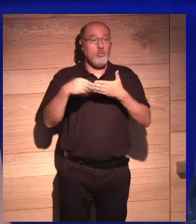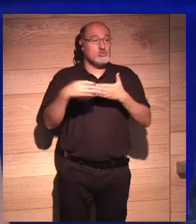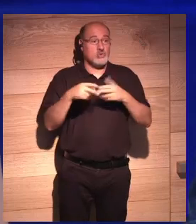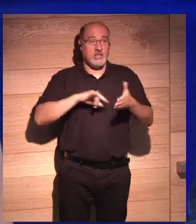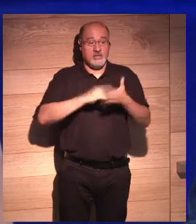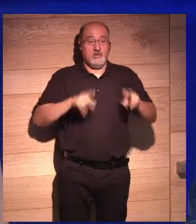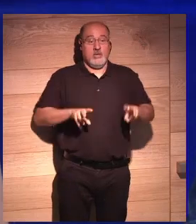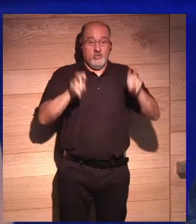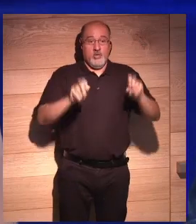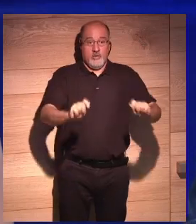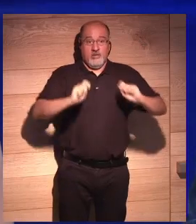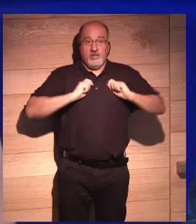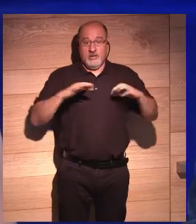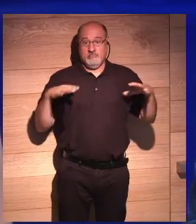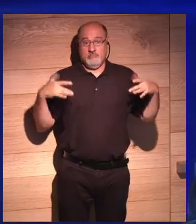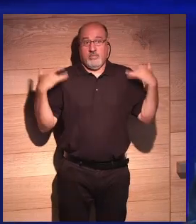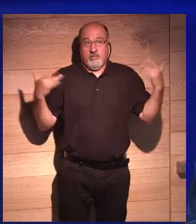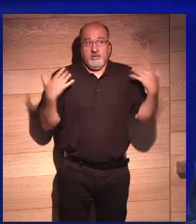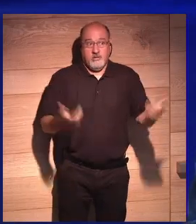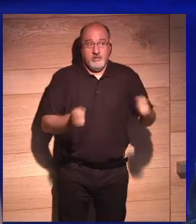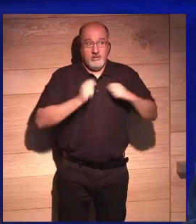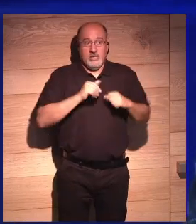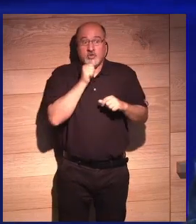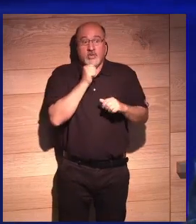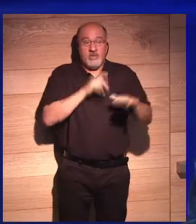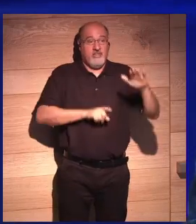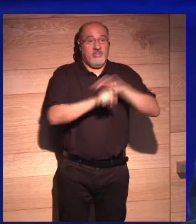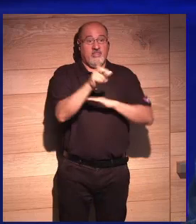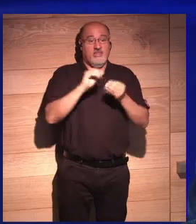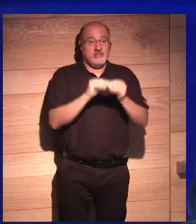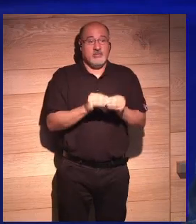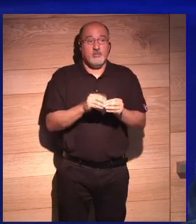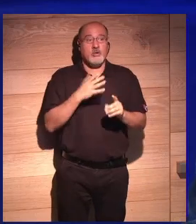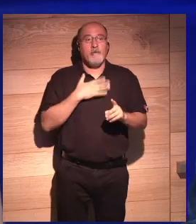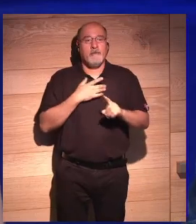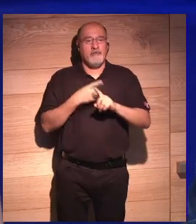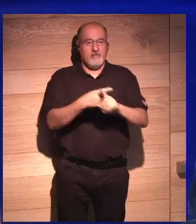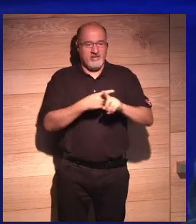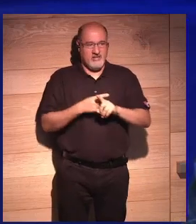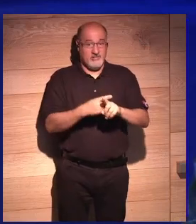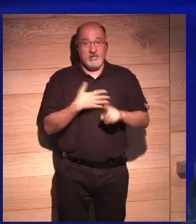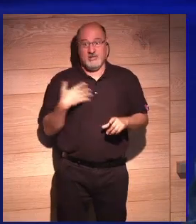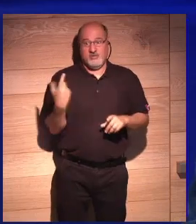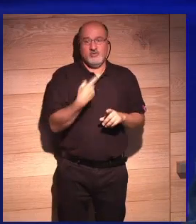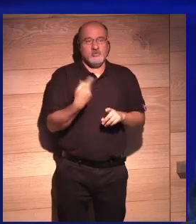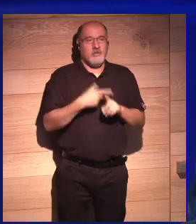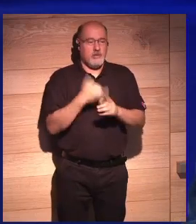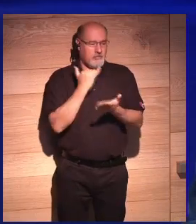at this amazing time, we are testing technologies that are still being developed. So we